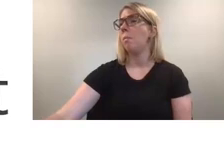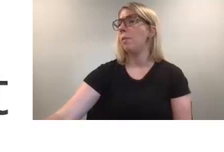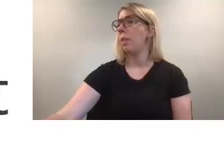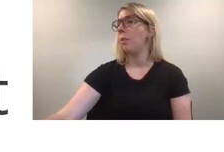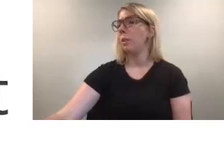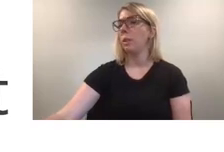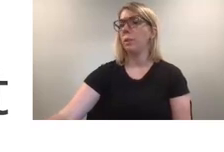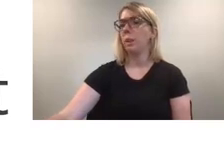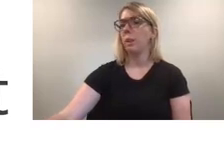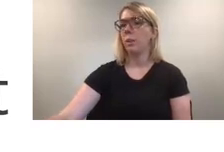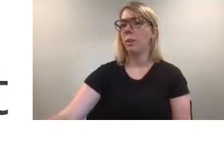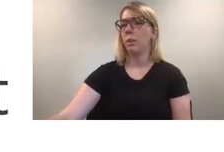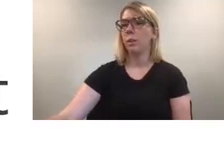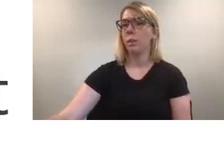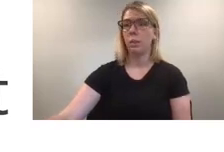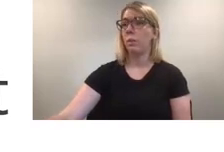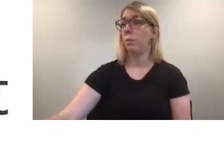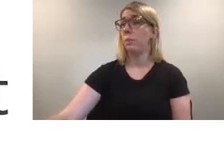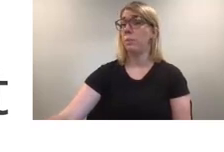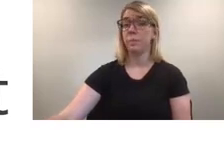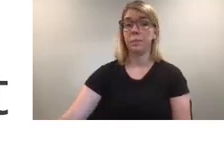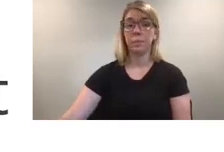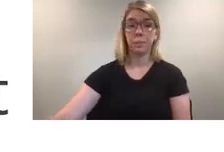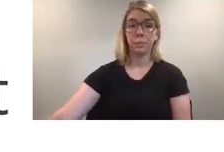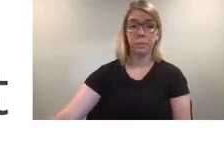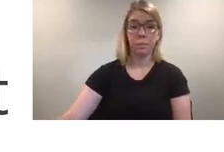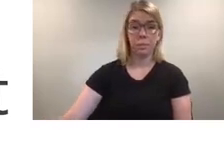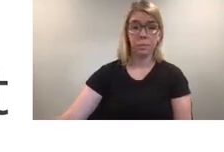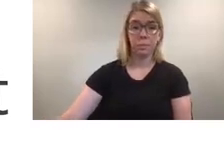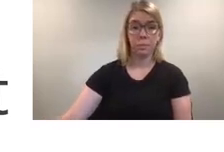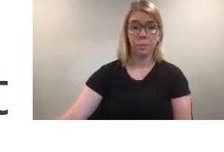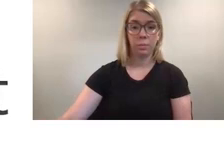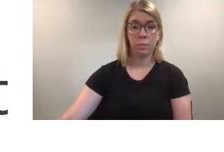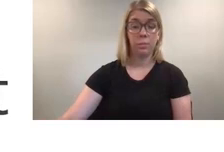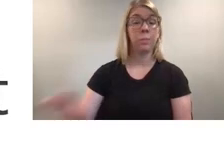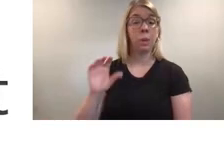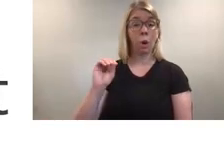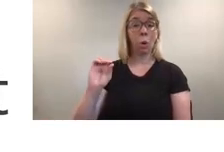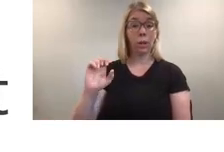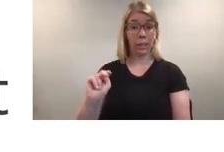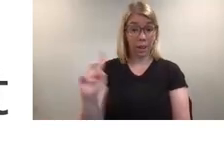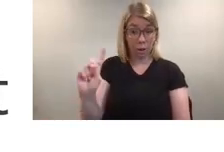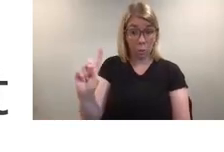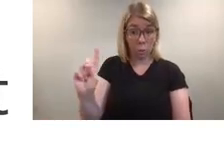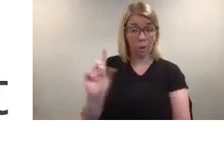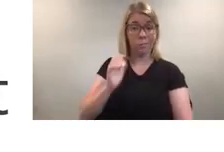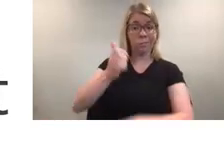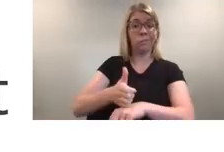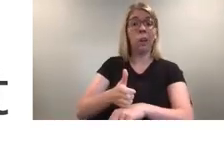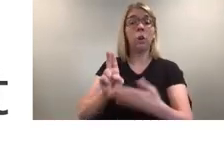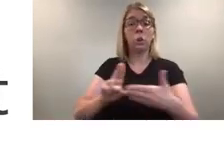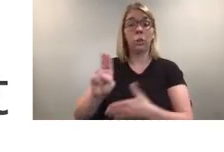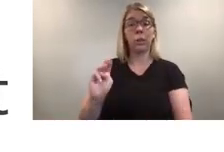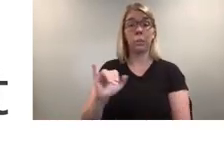Thank you, Jamie. This is Tanya again. Before we begin, the OEN is housed at the University of Minnesota Twin Cities, which is located